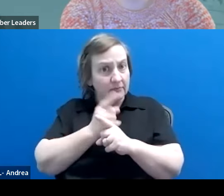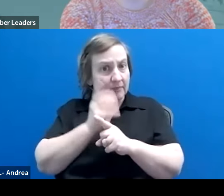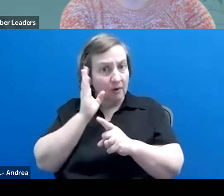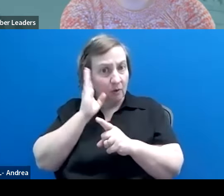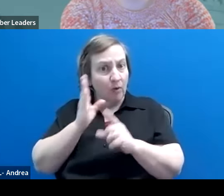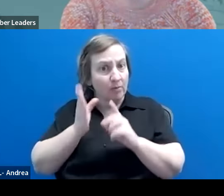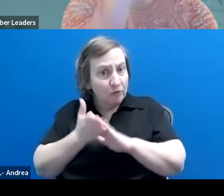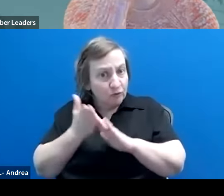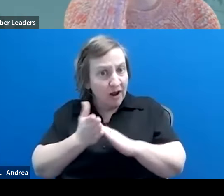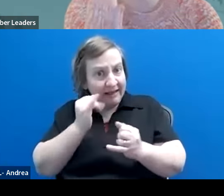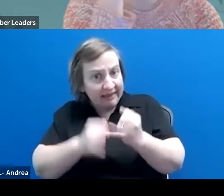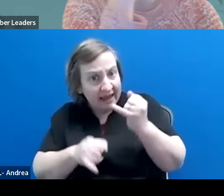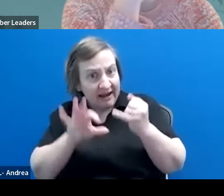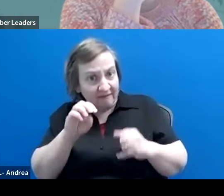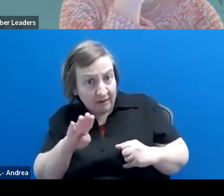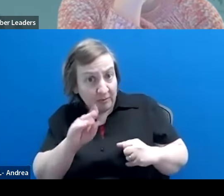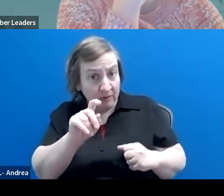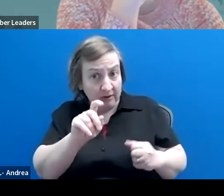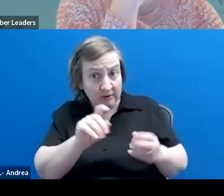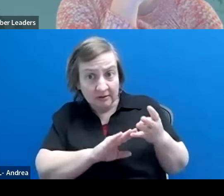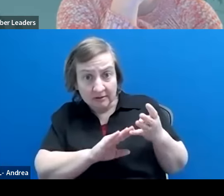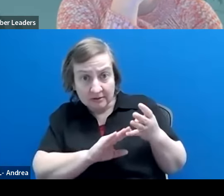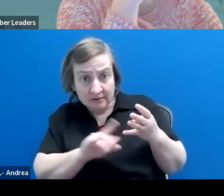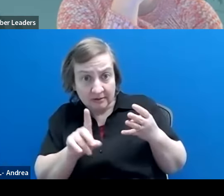and running by the end of February?